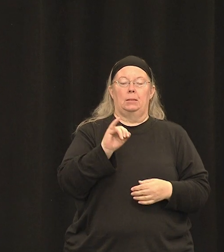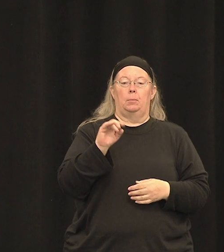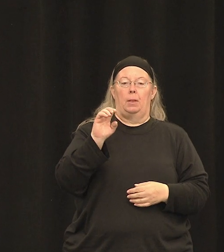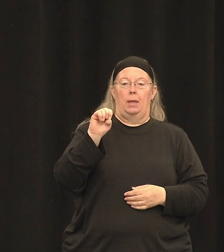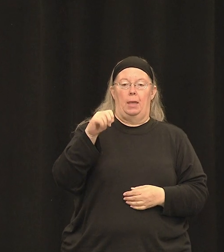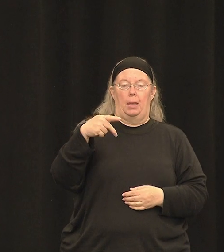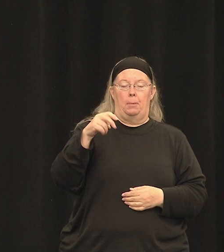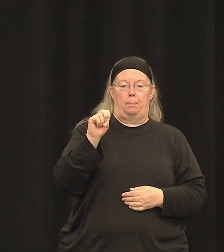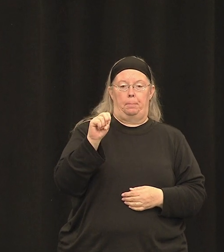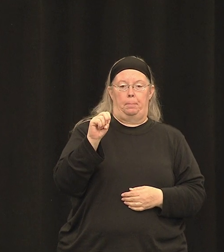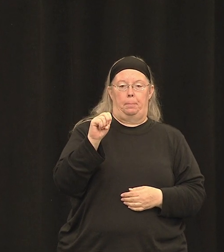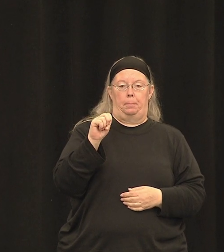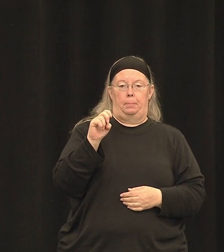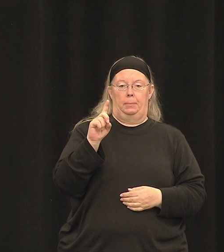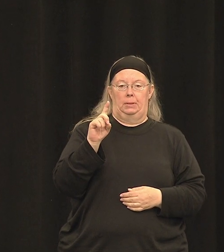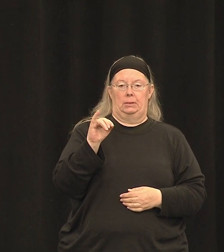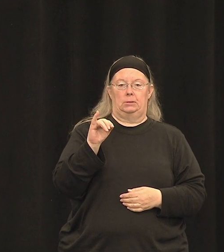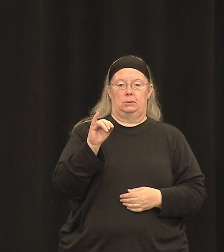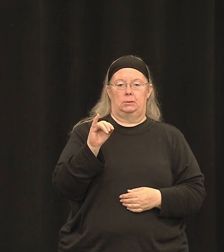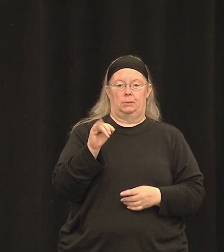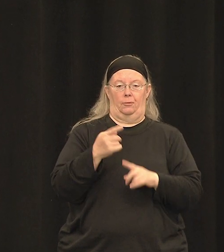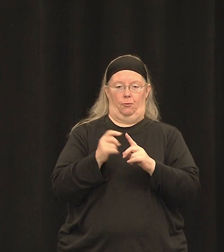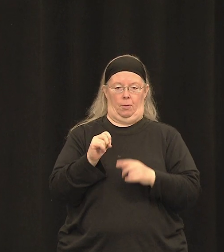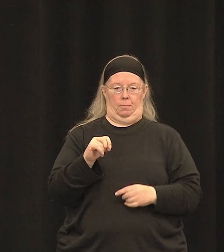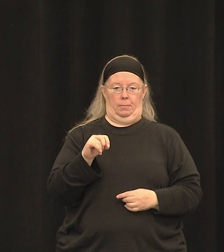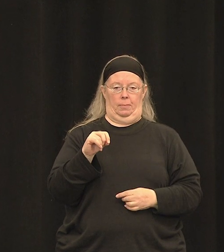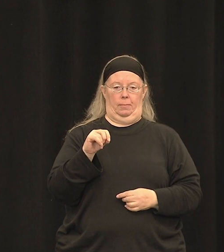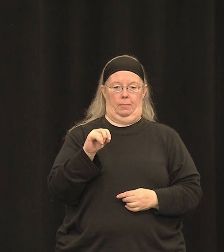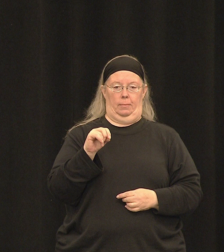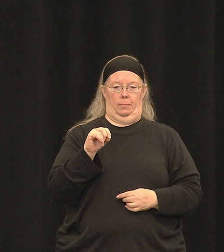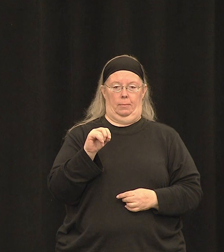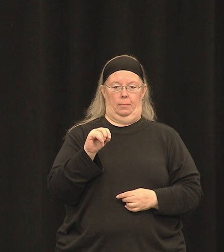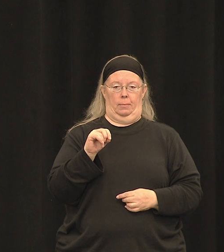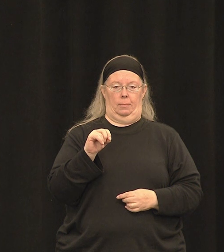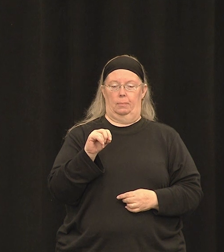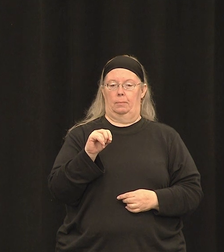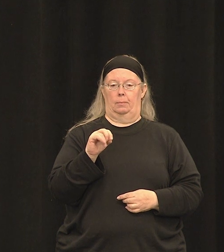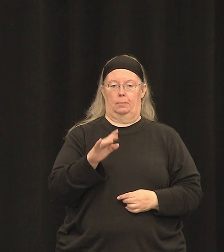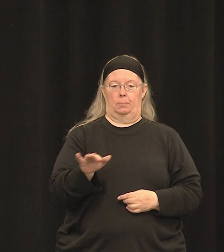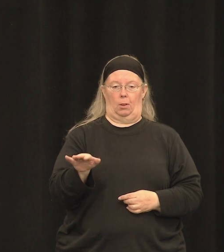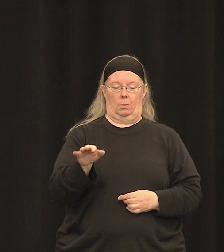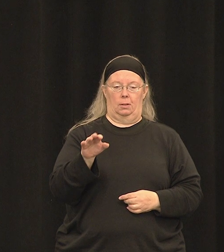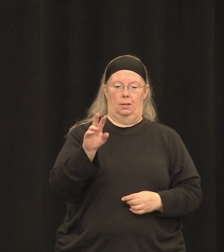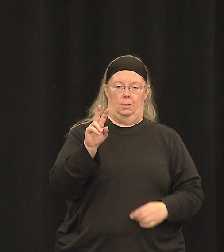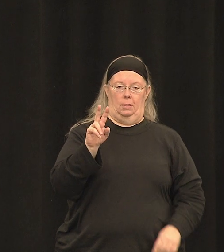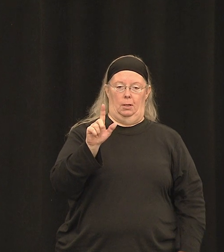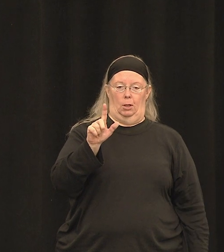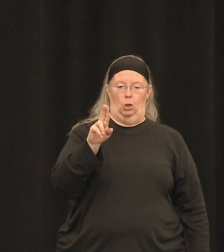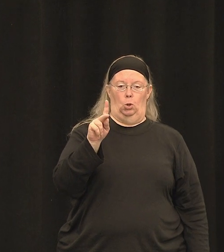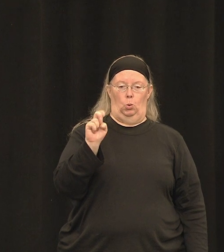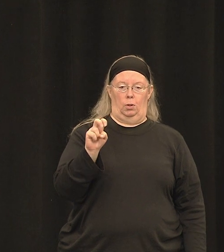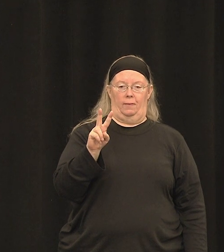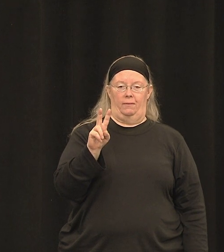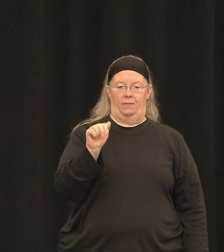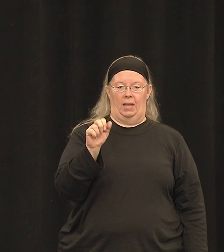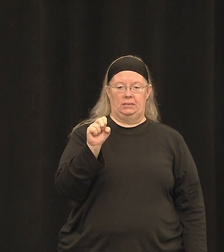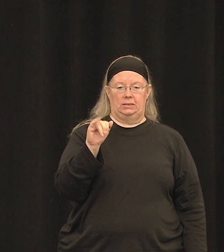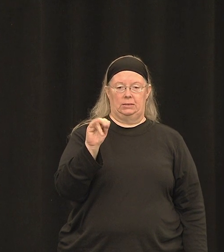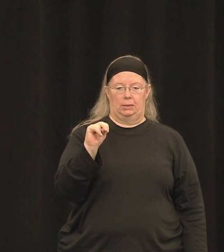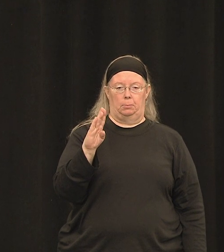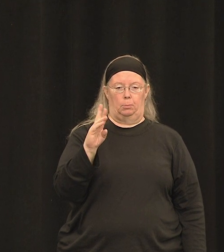called ANC80. However, I would add that our research group is also testing a more commonly used vector,